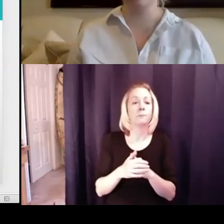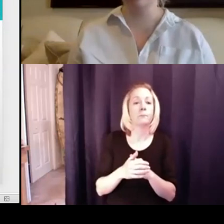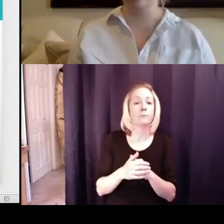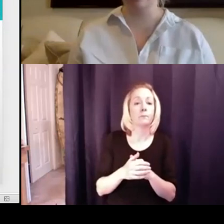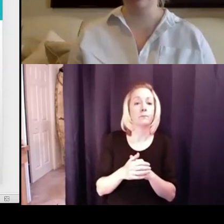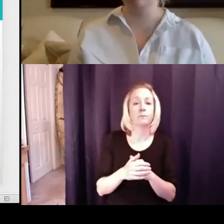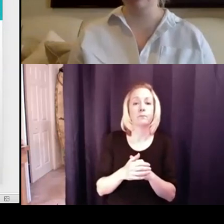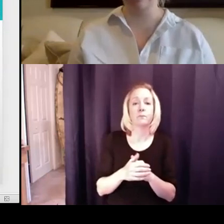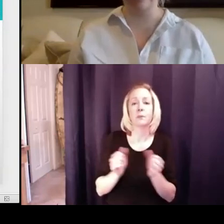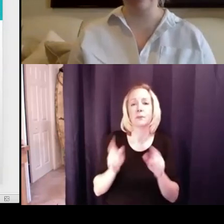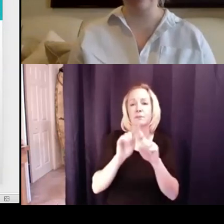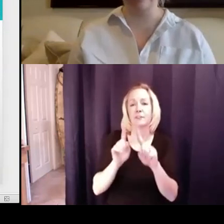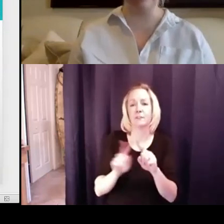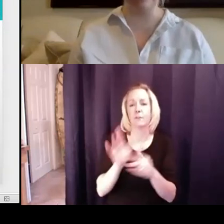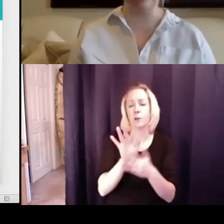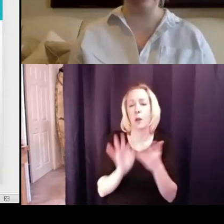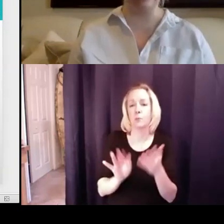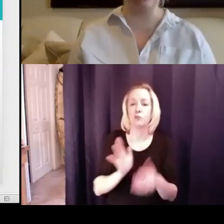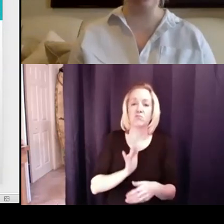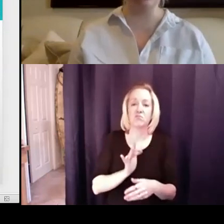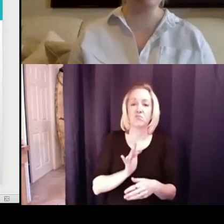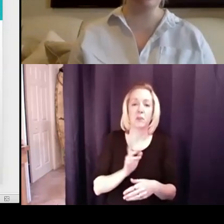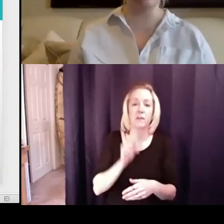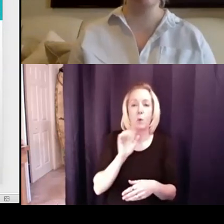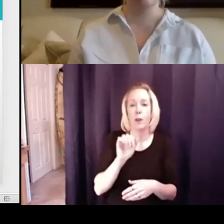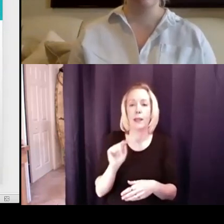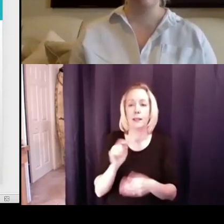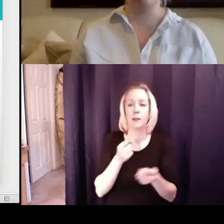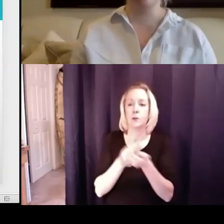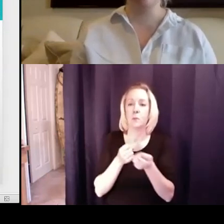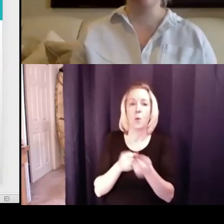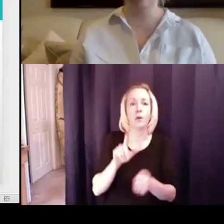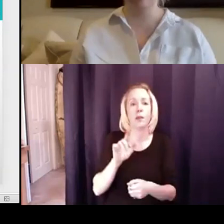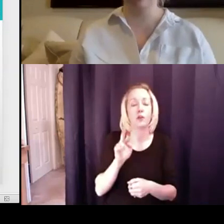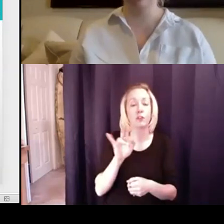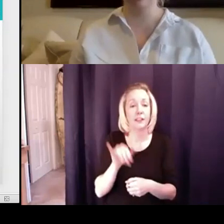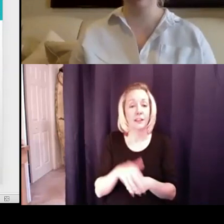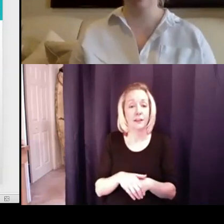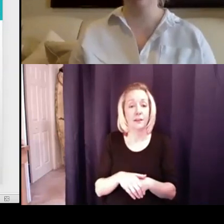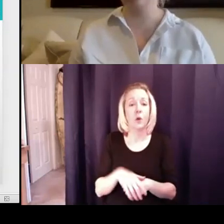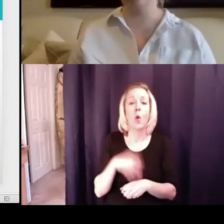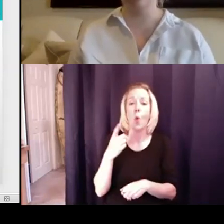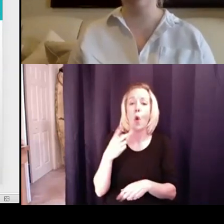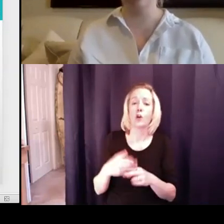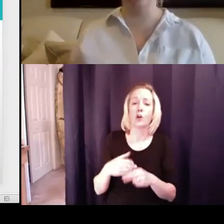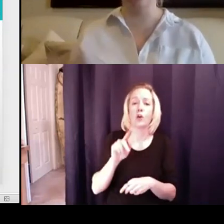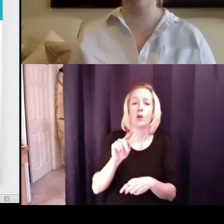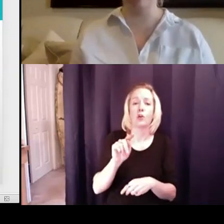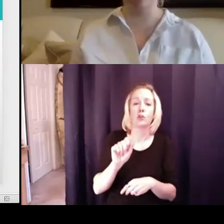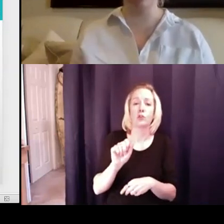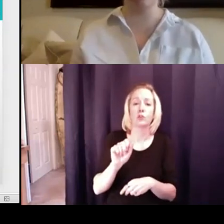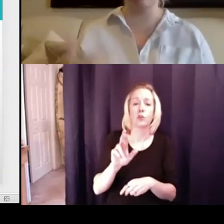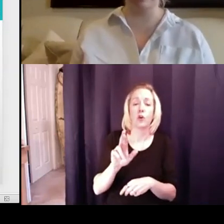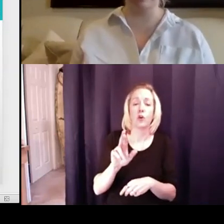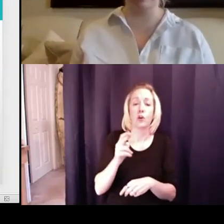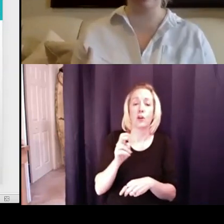that's another like nice AT idea for literacy. There's Tar Heel Reader on the computer. That's where you can make